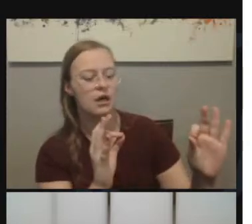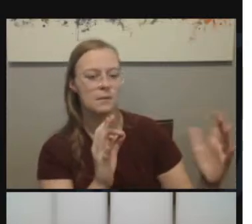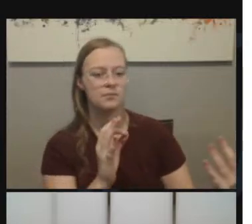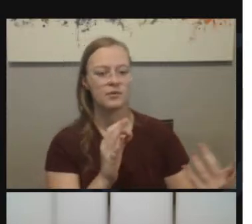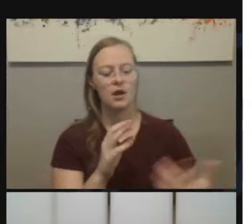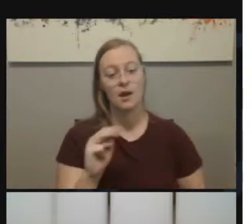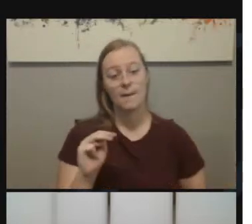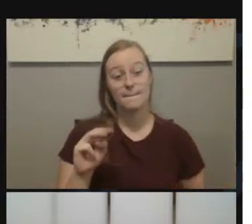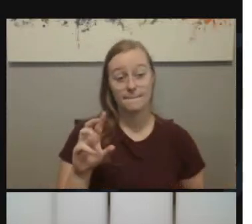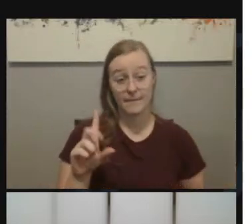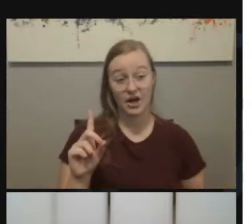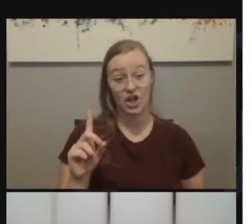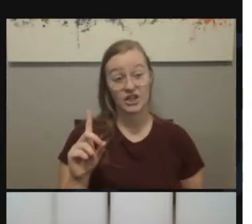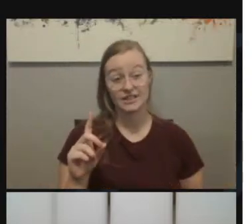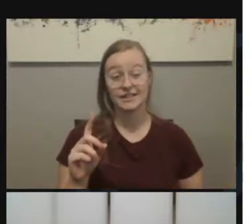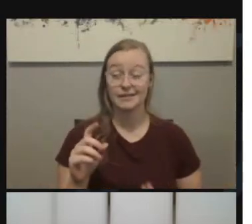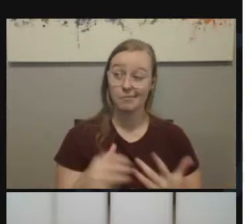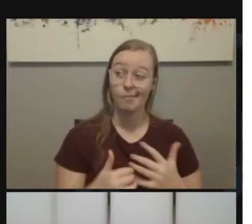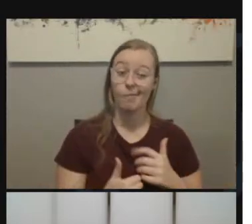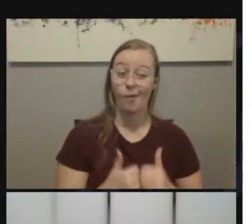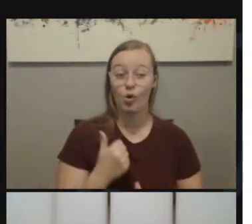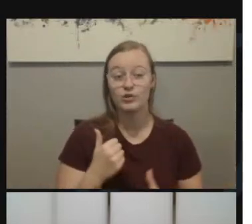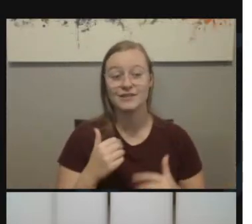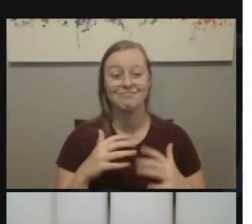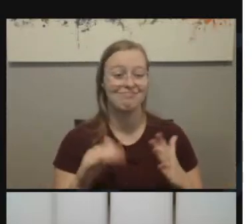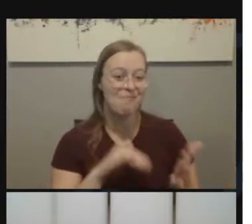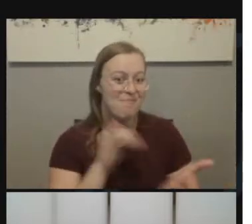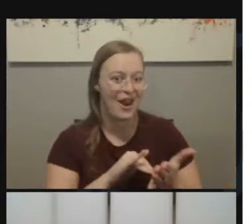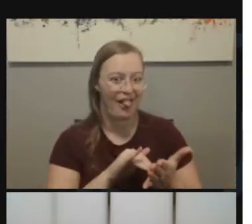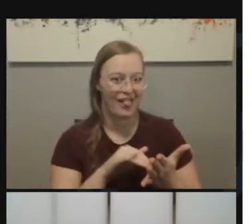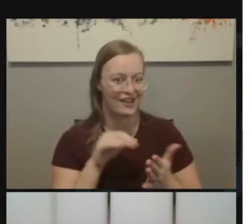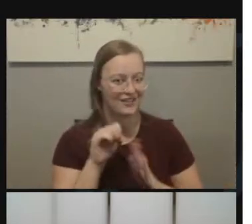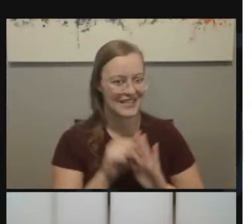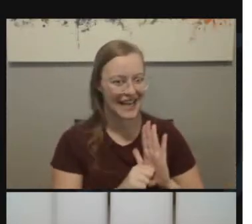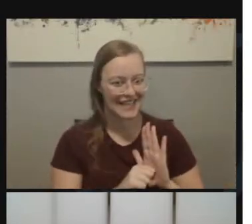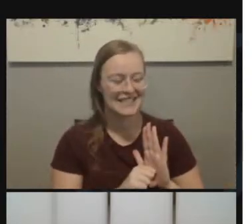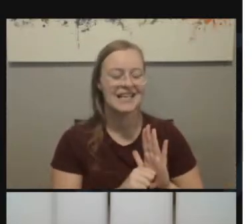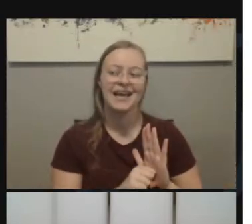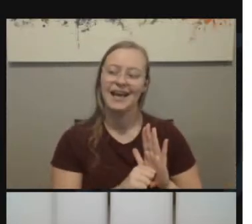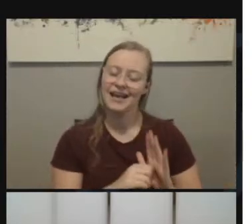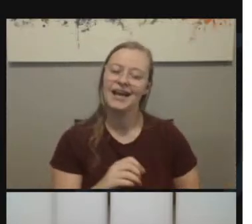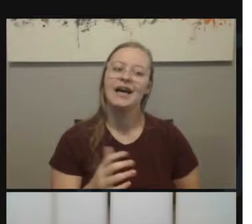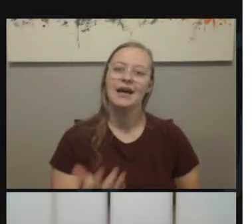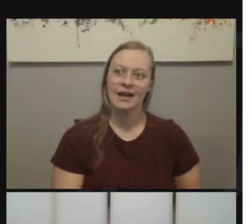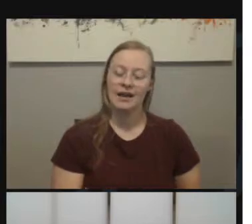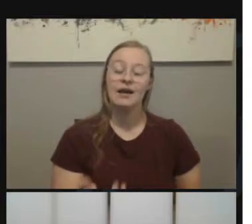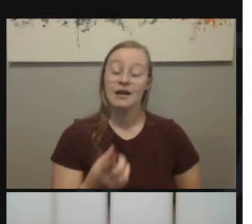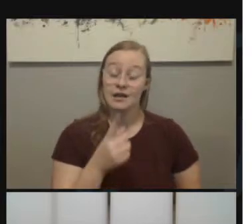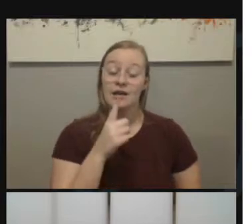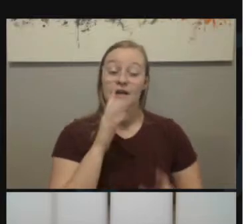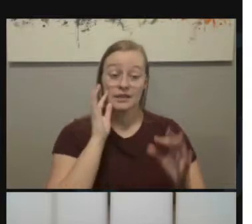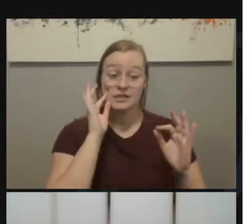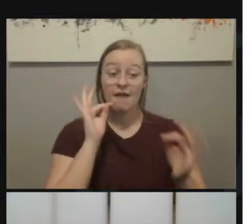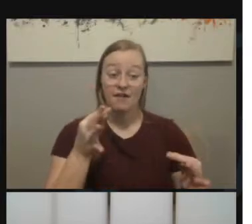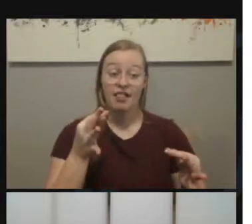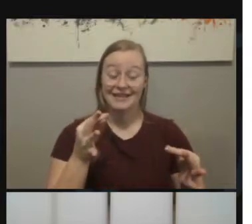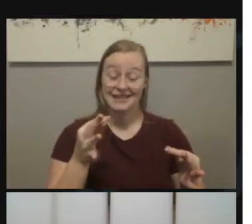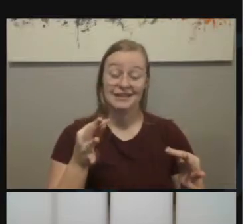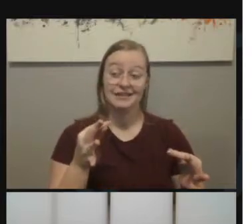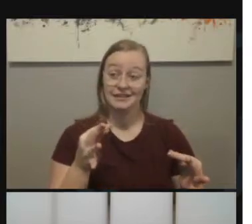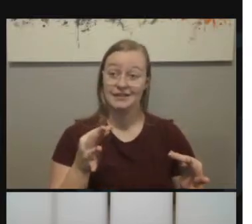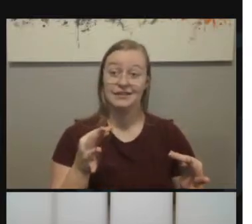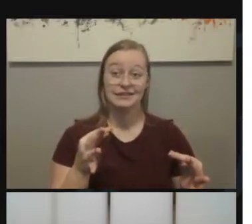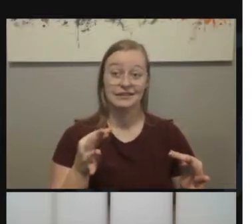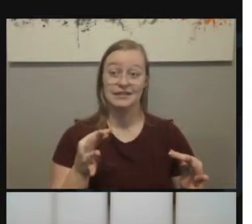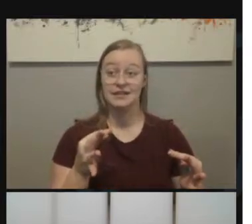Maryland, that most middling of states, it is absolutely the crux of